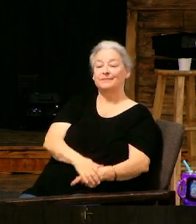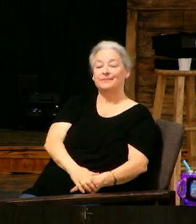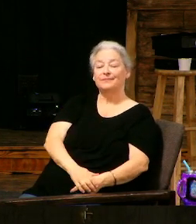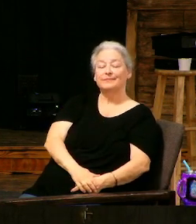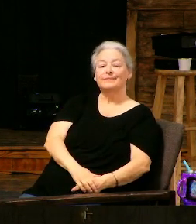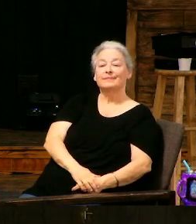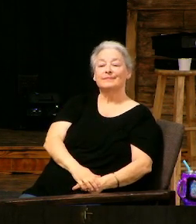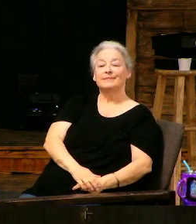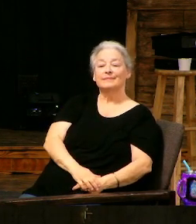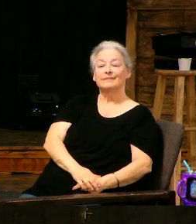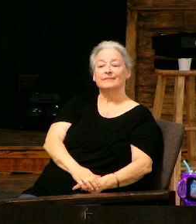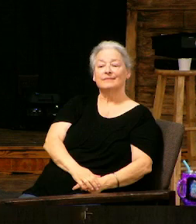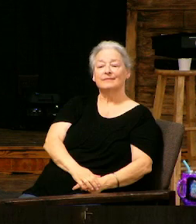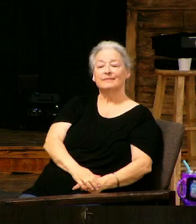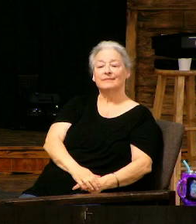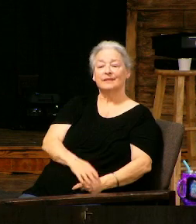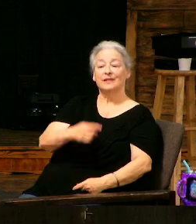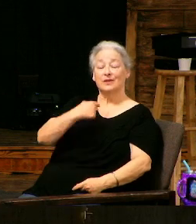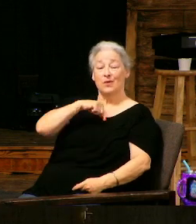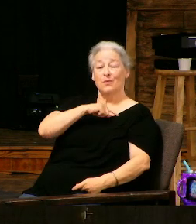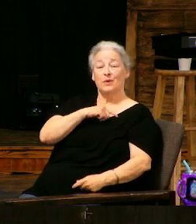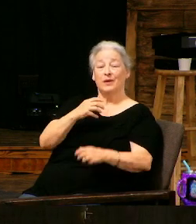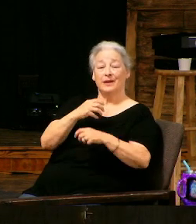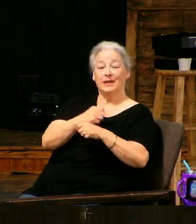So Sherry and I will get in a fight.